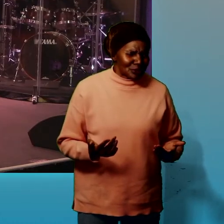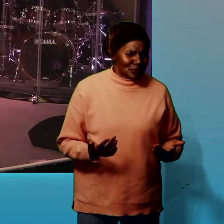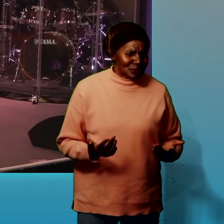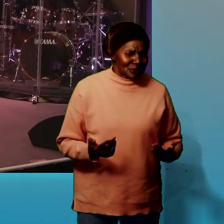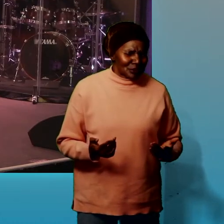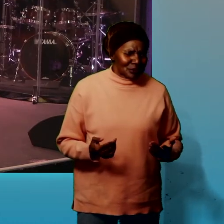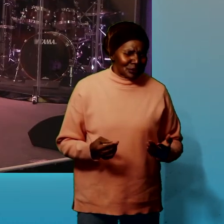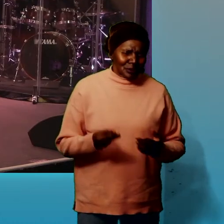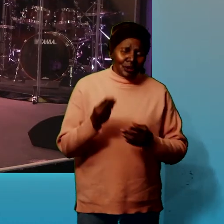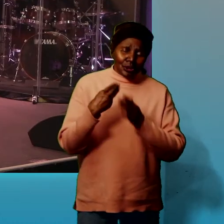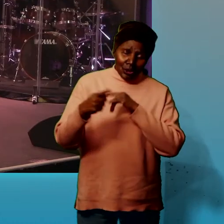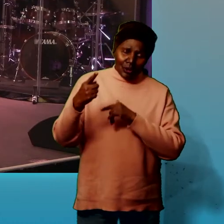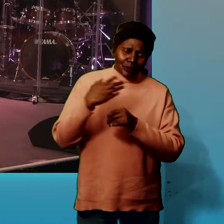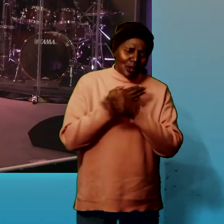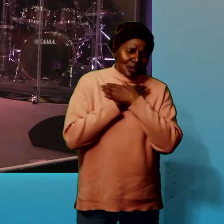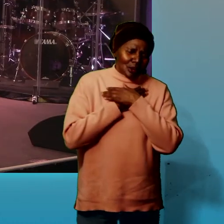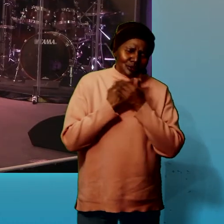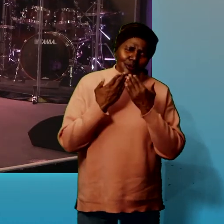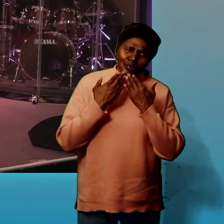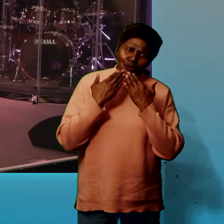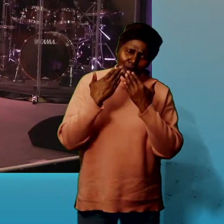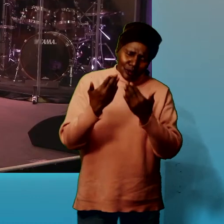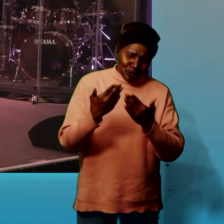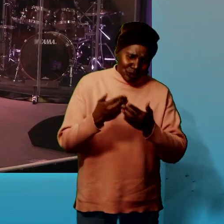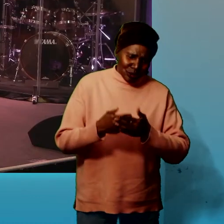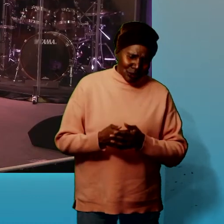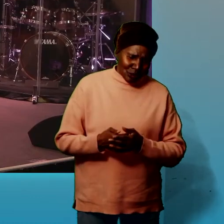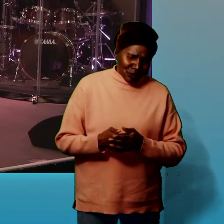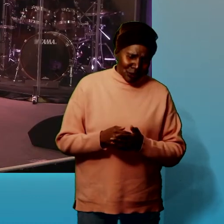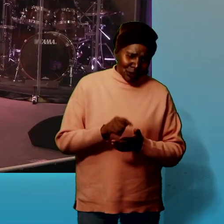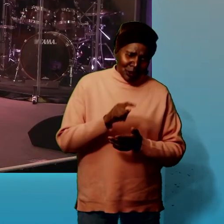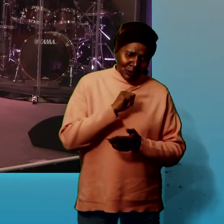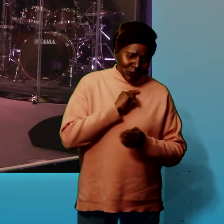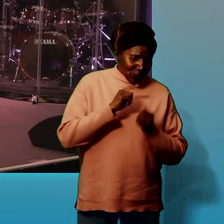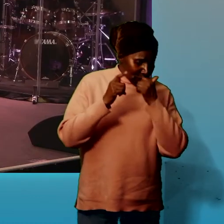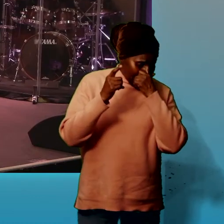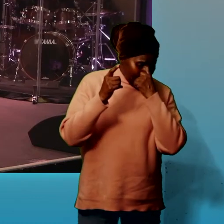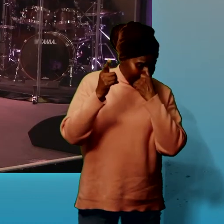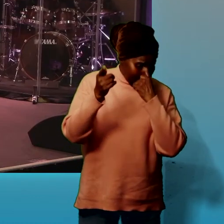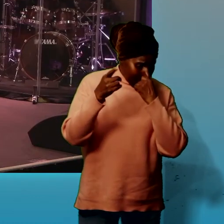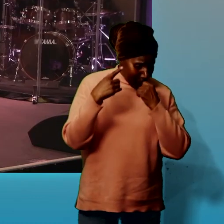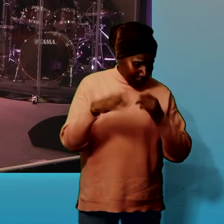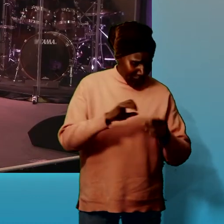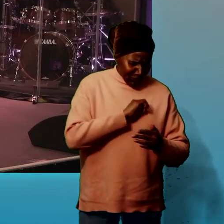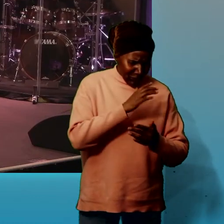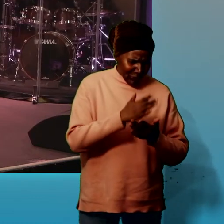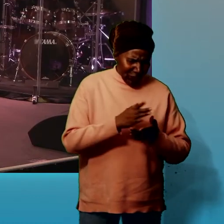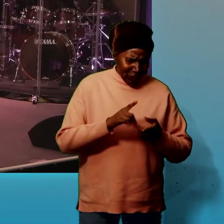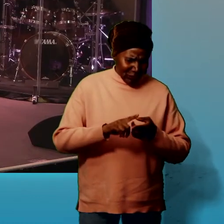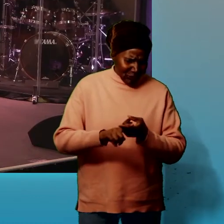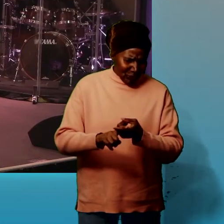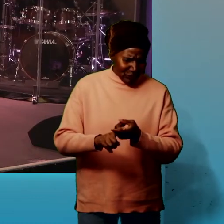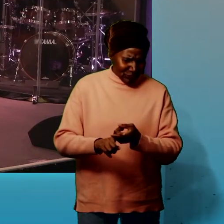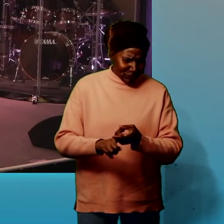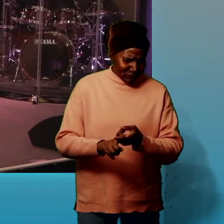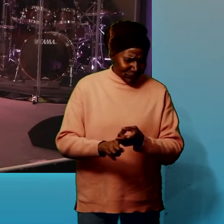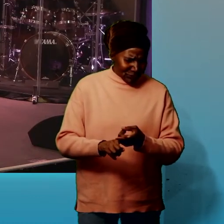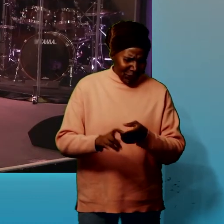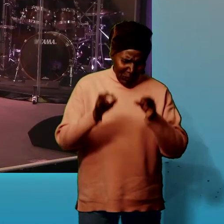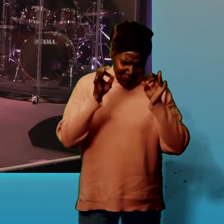God loves gratitude. And because God has been so faithful, so consistent, so